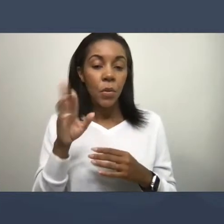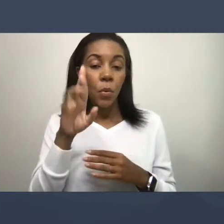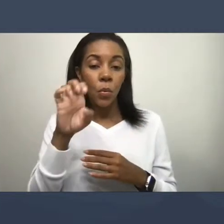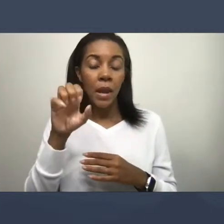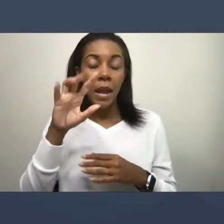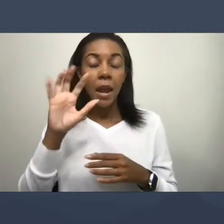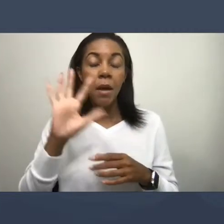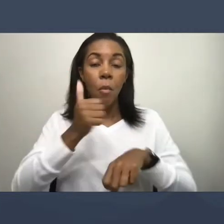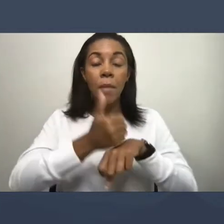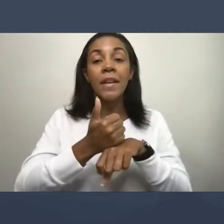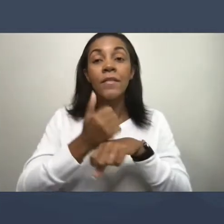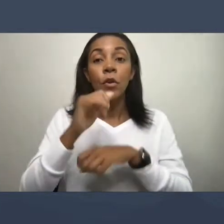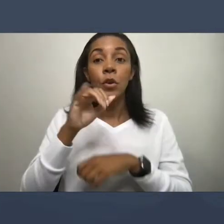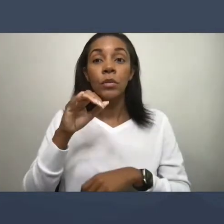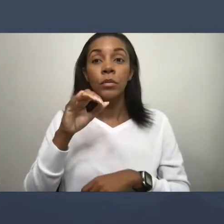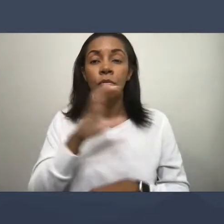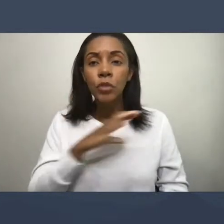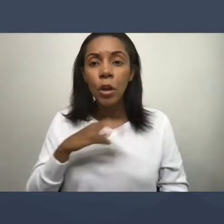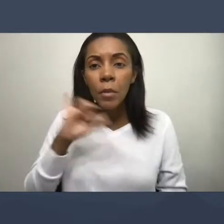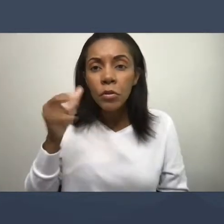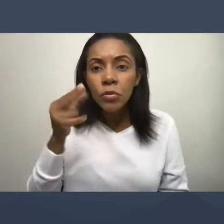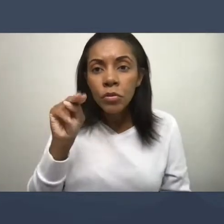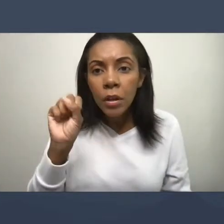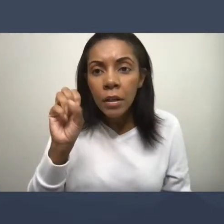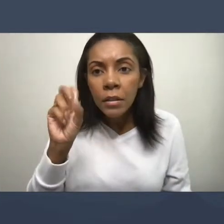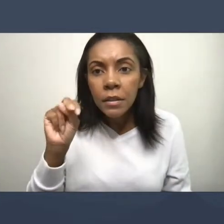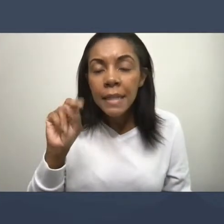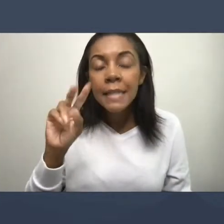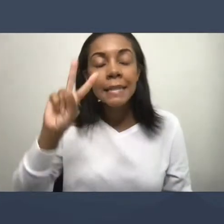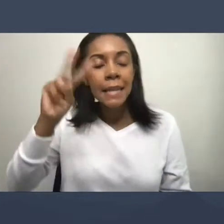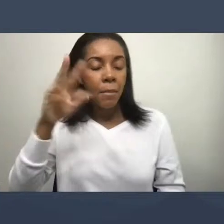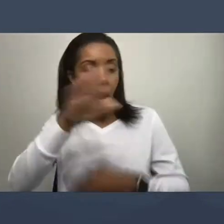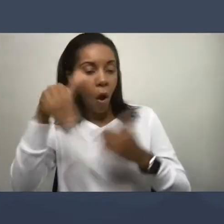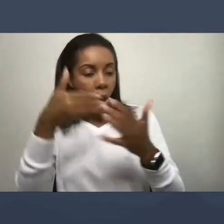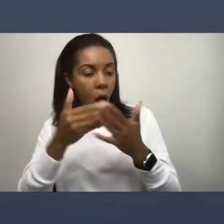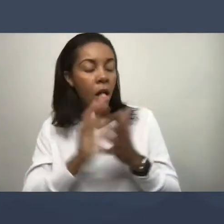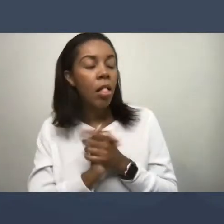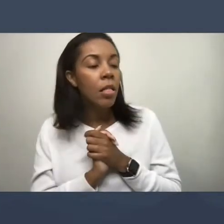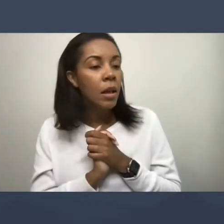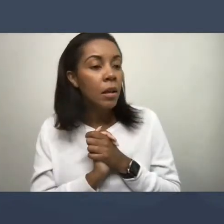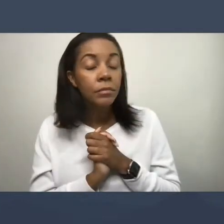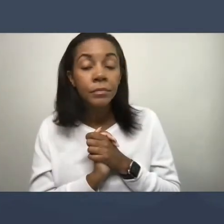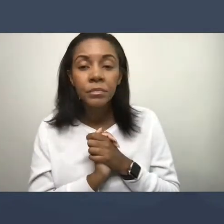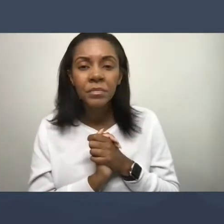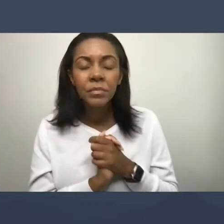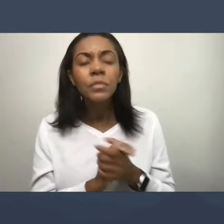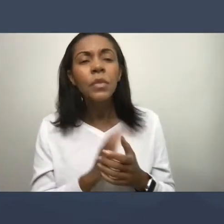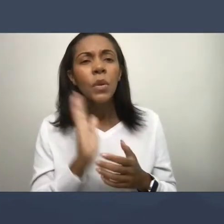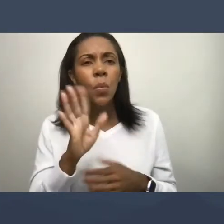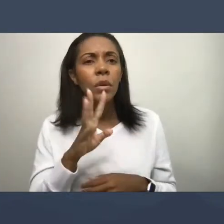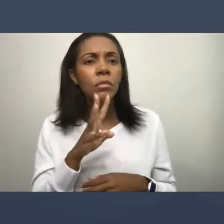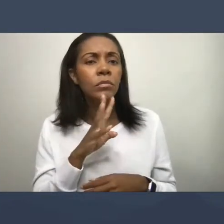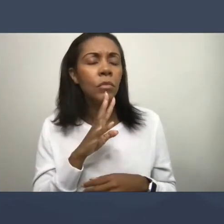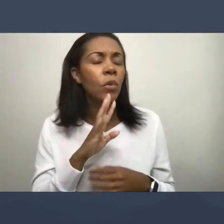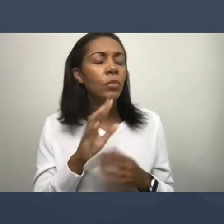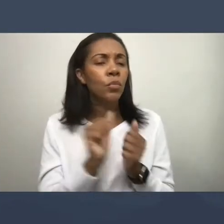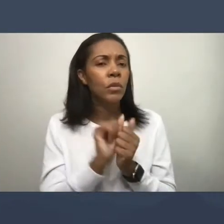I move it. Second. Moved by Councilman Jones, seconded by everybody. We'll toss it to Johnson on that one.